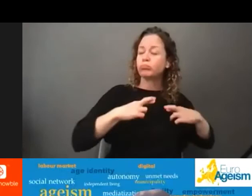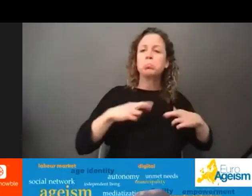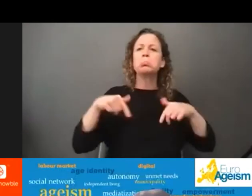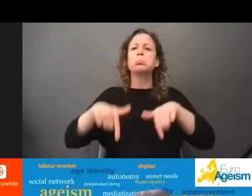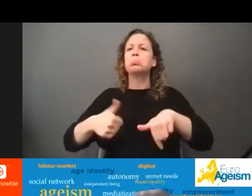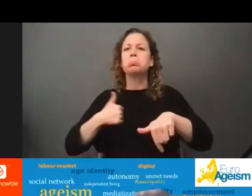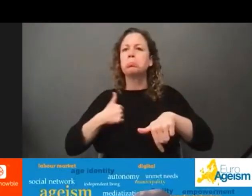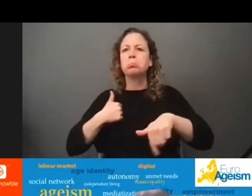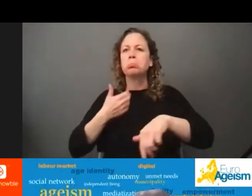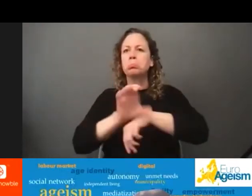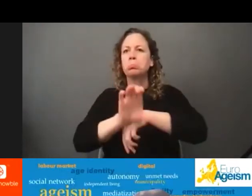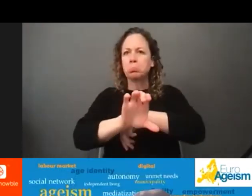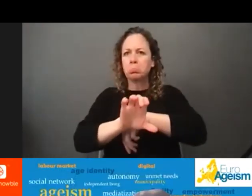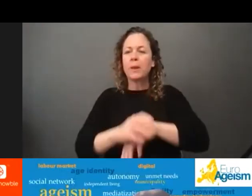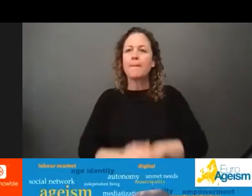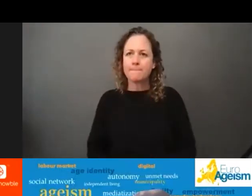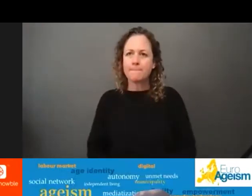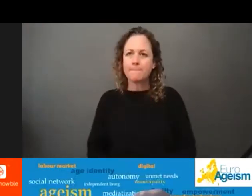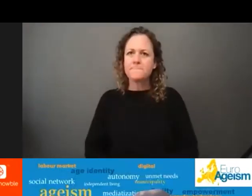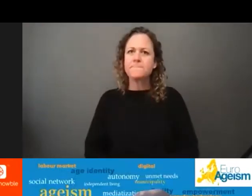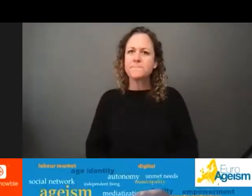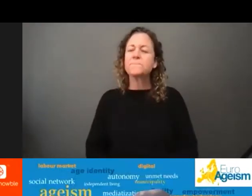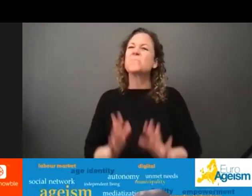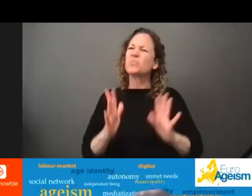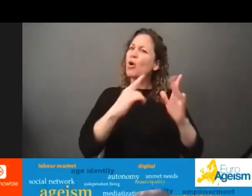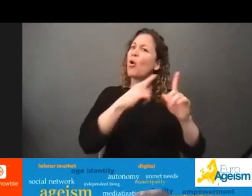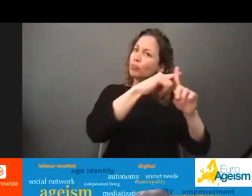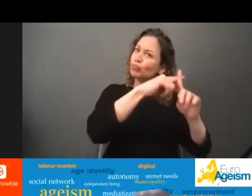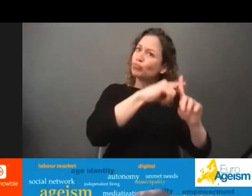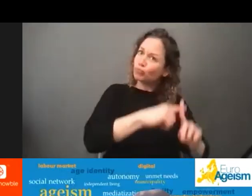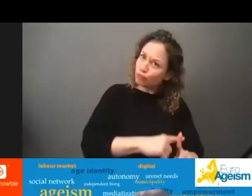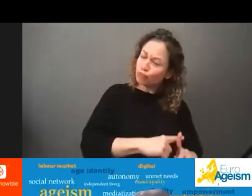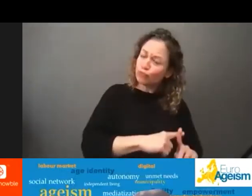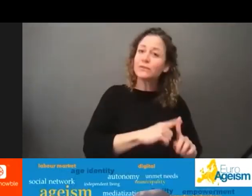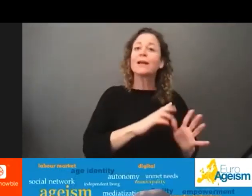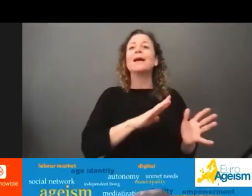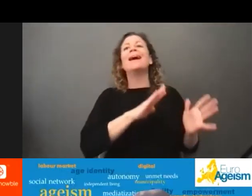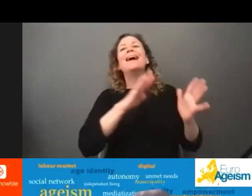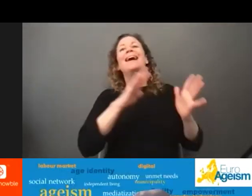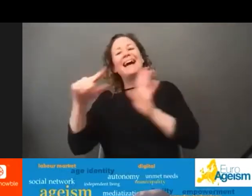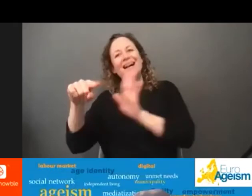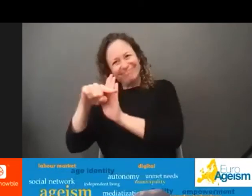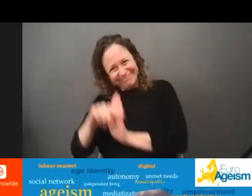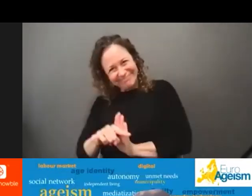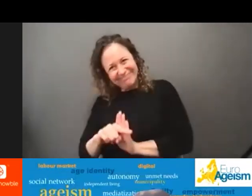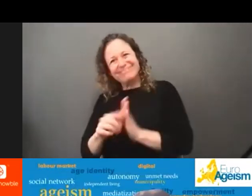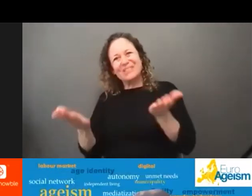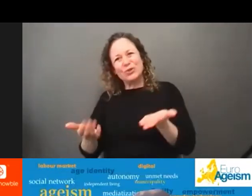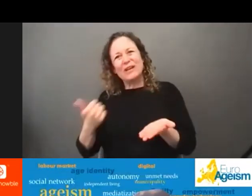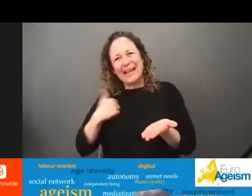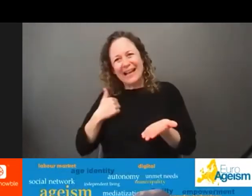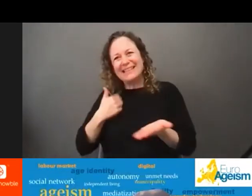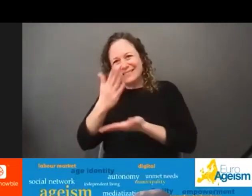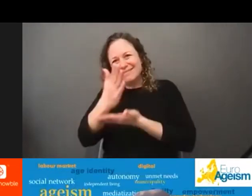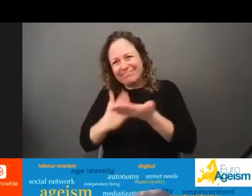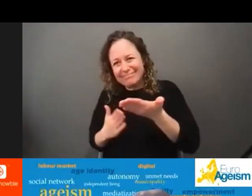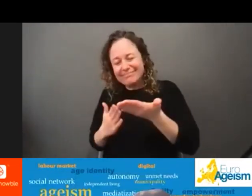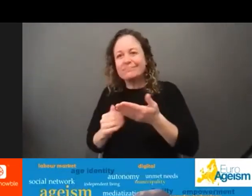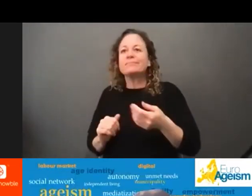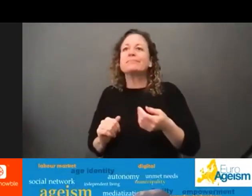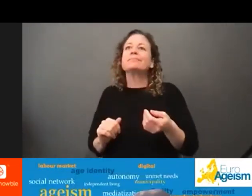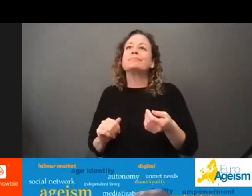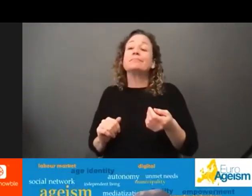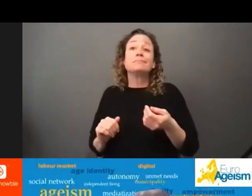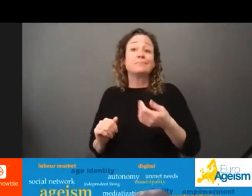submitted what is not working relative to the older workers, and the right to work within Canada. The number